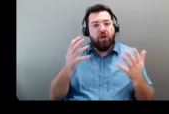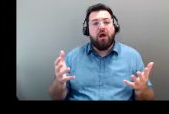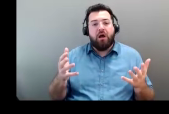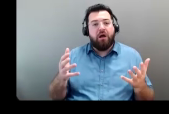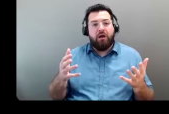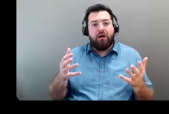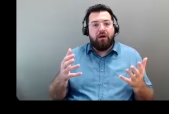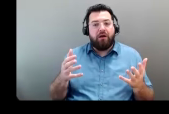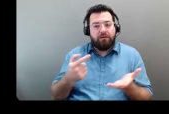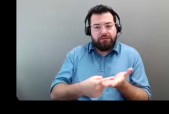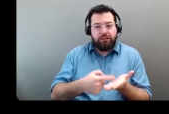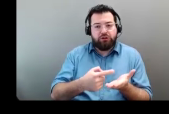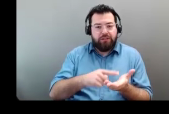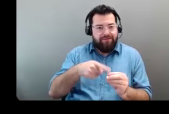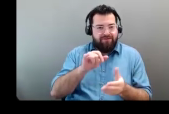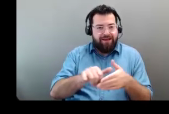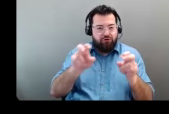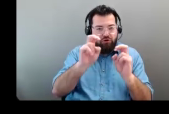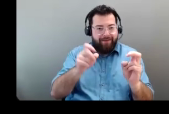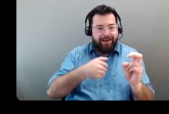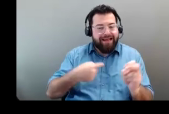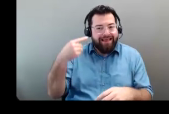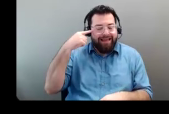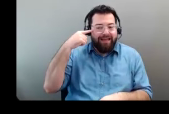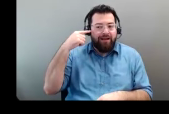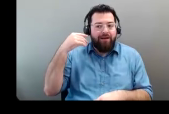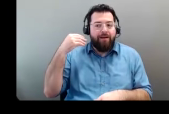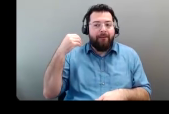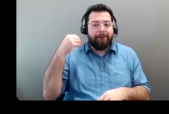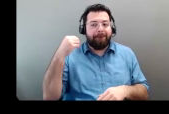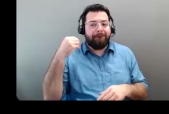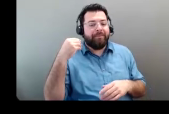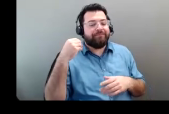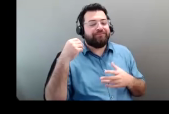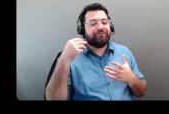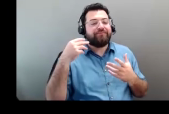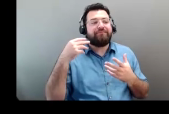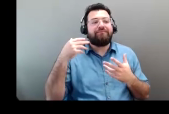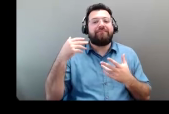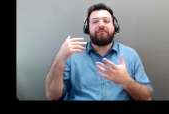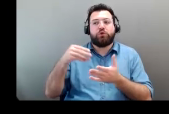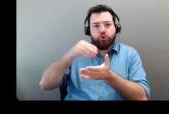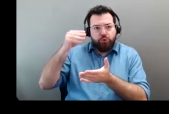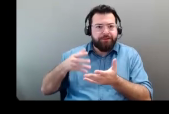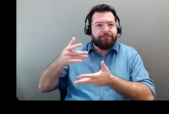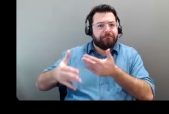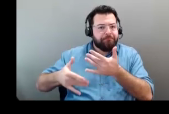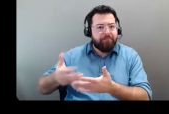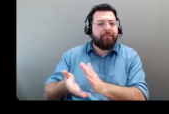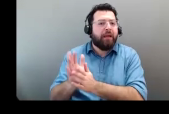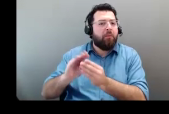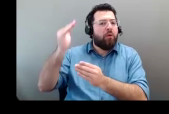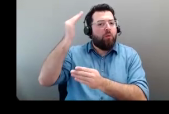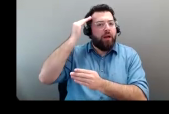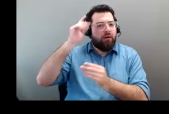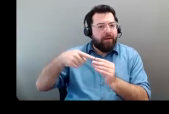there's a lot to discuss with that. And I think that, like, um, as students become more aware of AI and how they're using